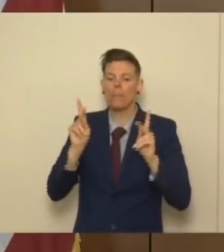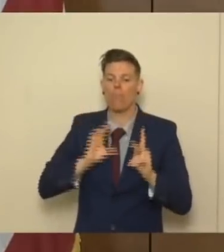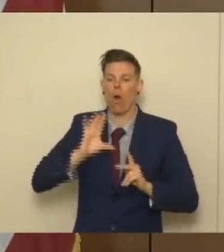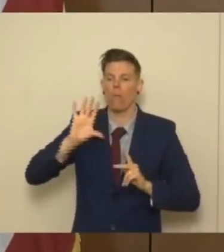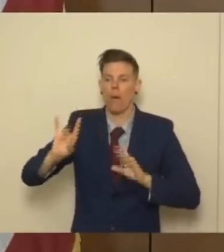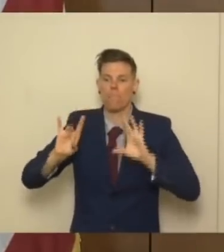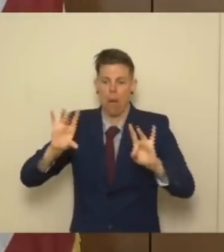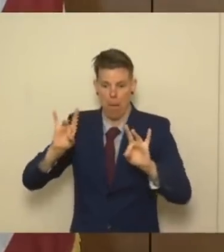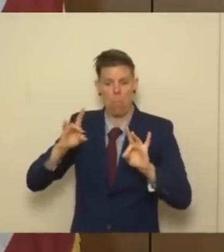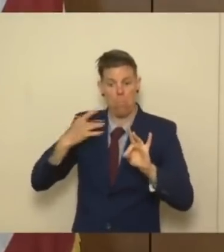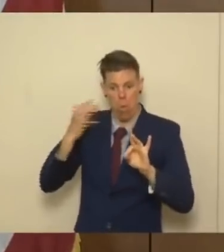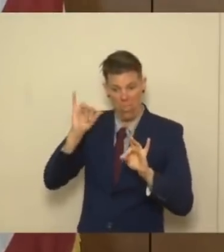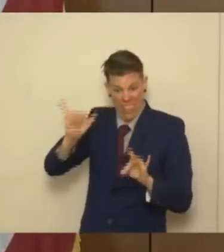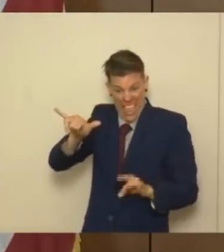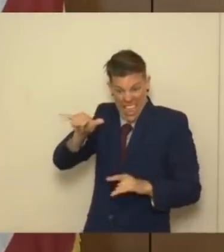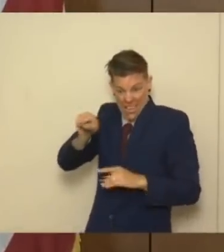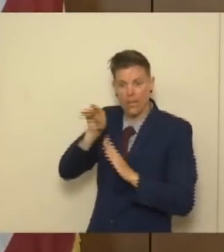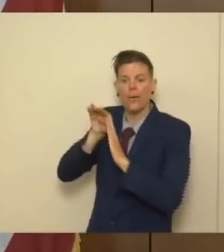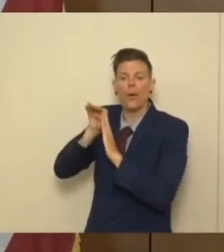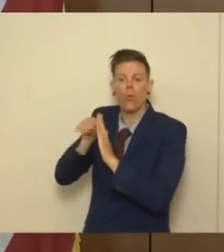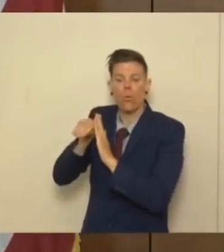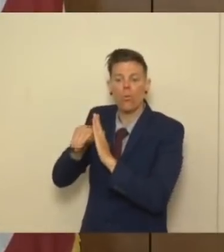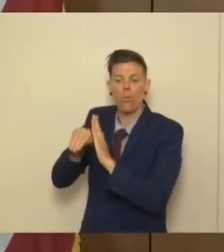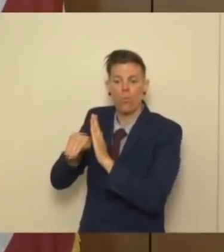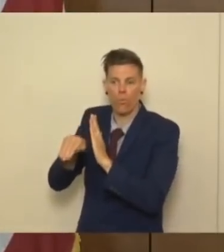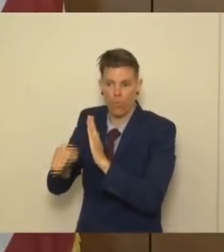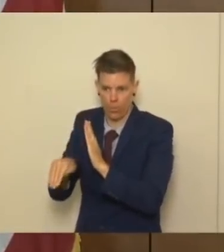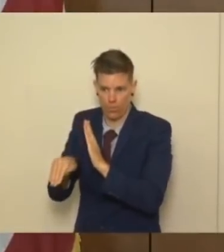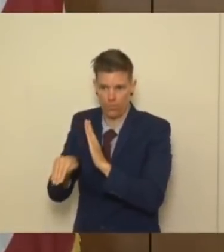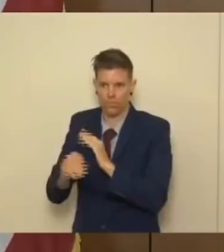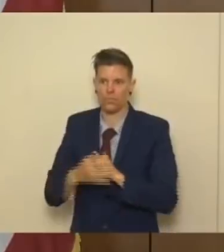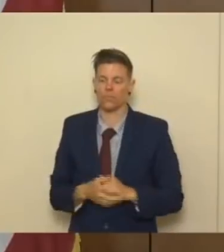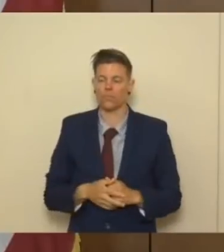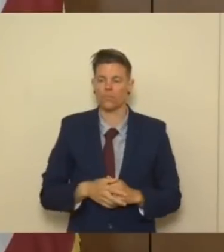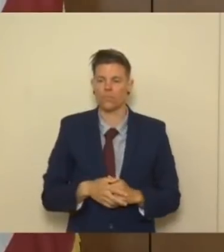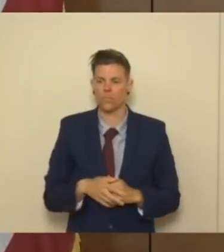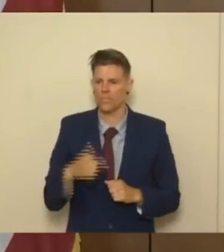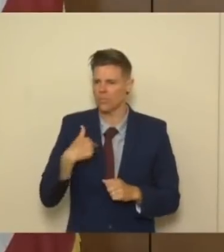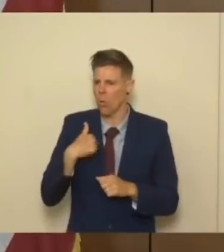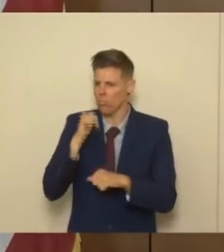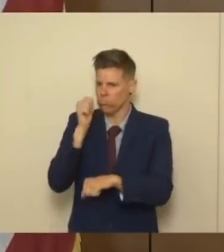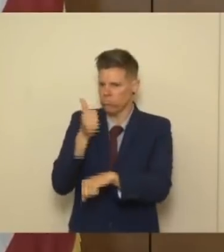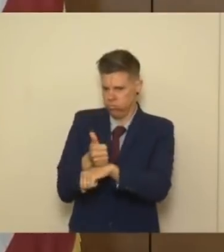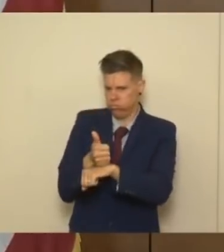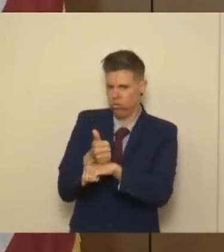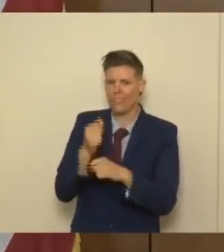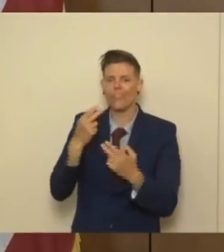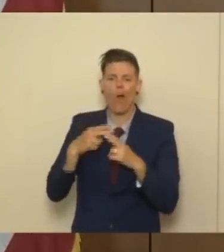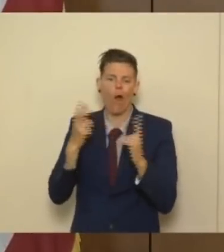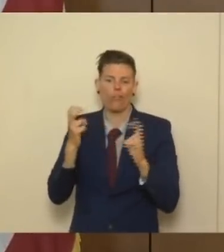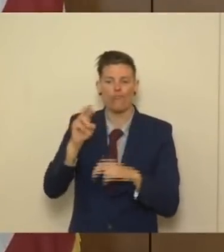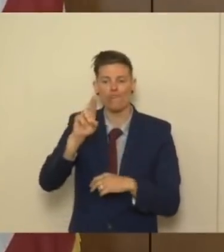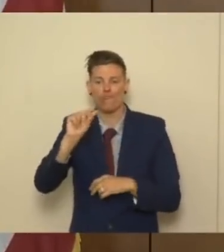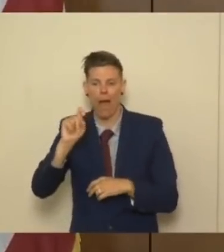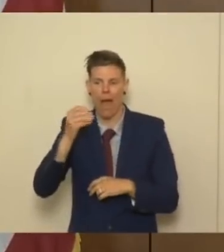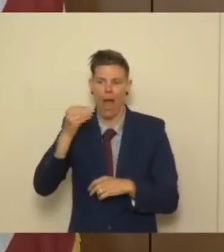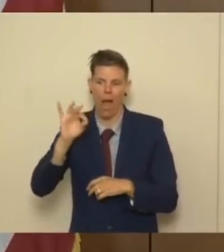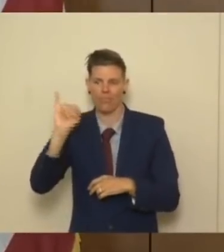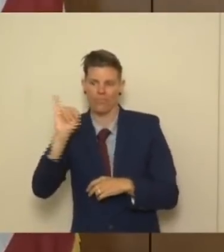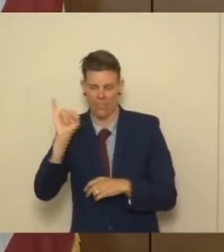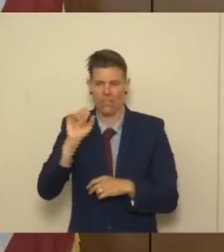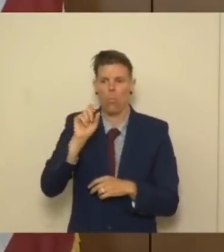rate of infection criteria. I think it was 1.15. Is that correct, Dr. Grace? But we did move that